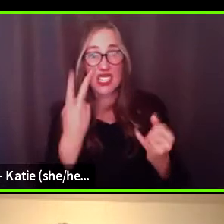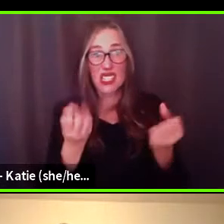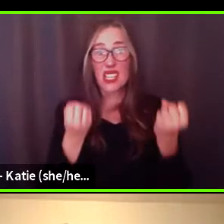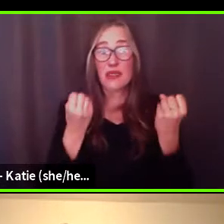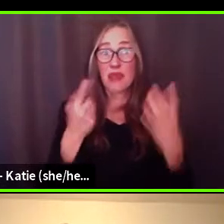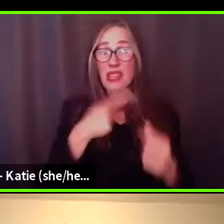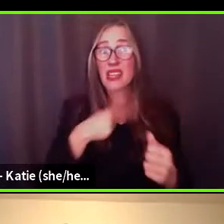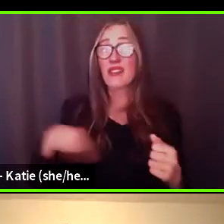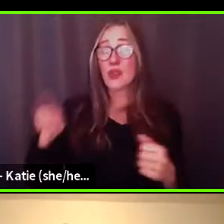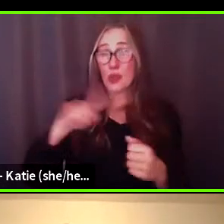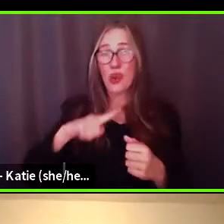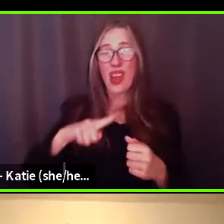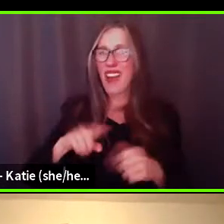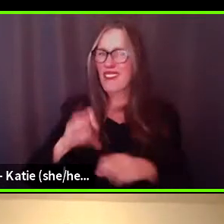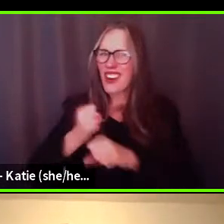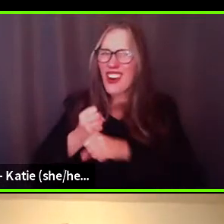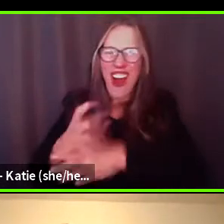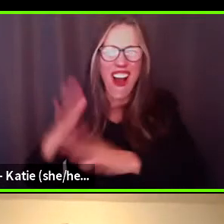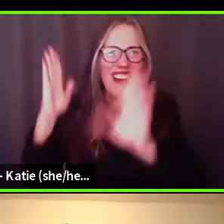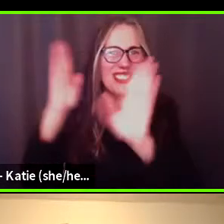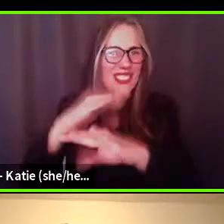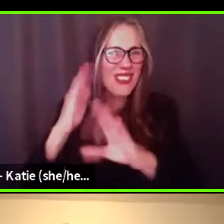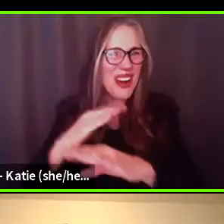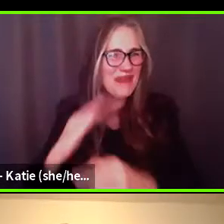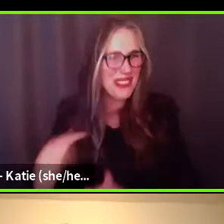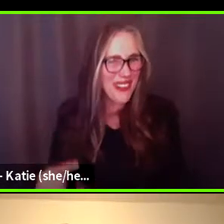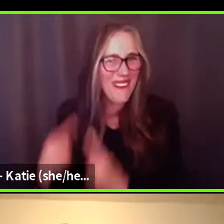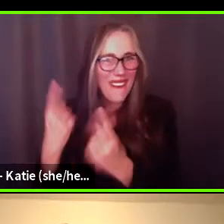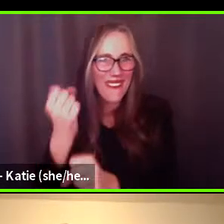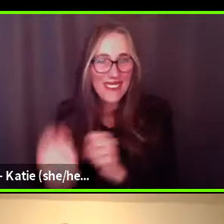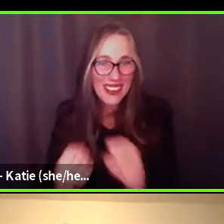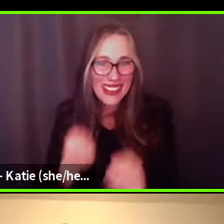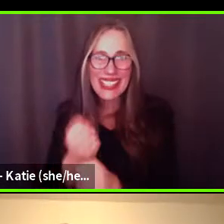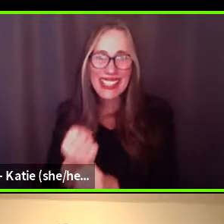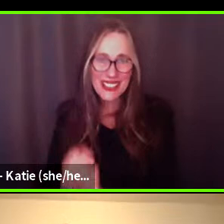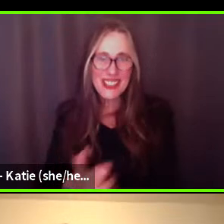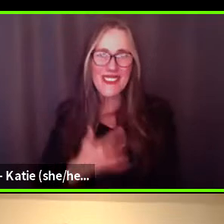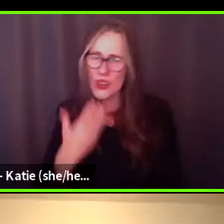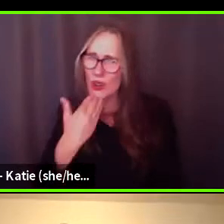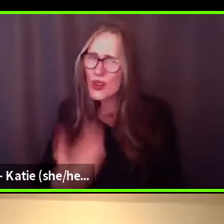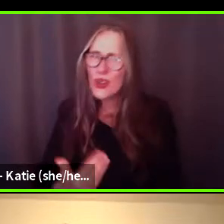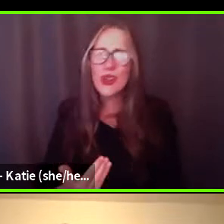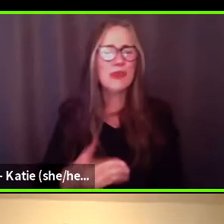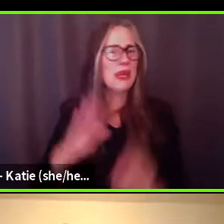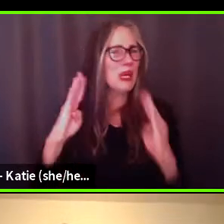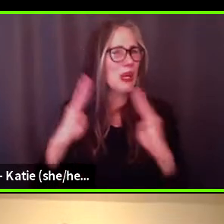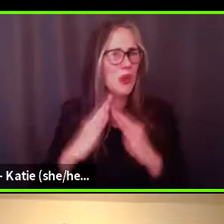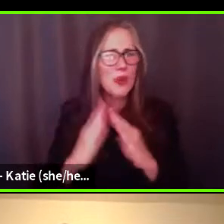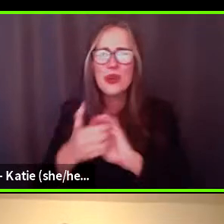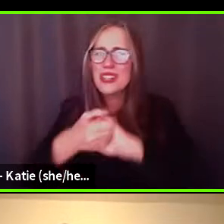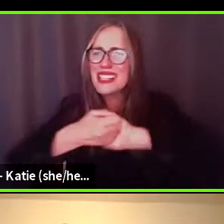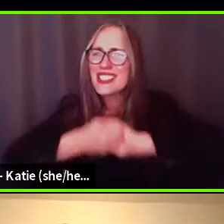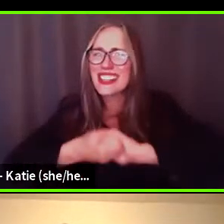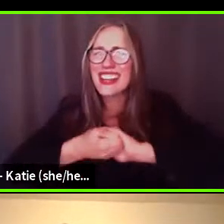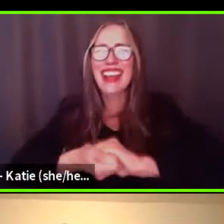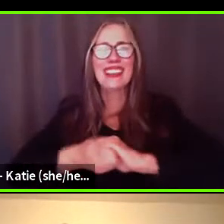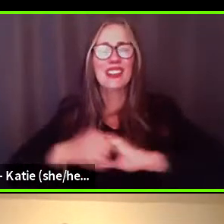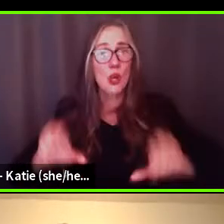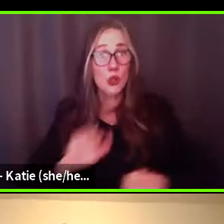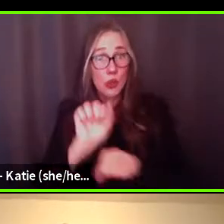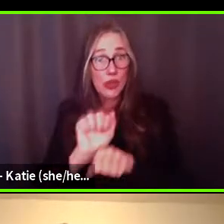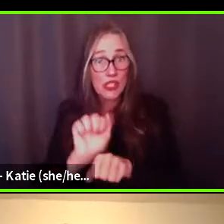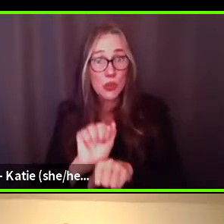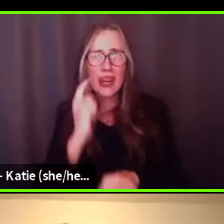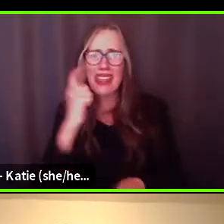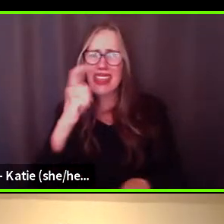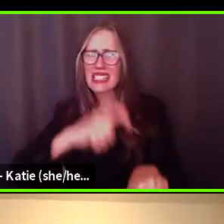over the years and it's really great to be in community with you and going forward in this work and i feel like we're at a kind of time